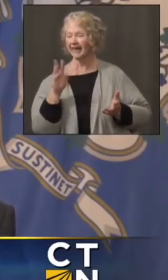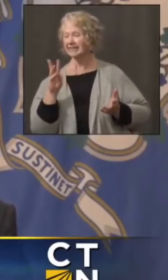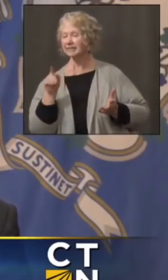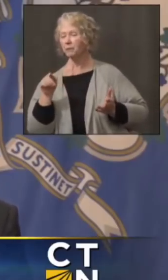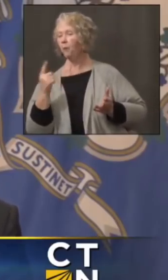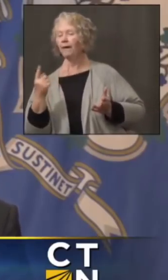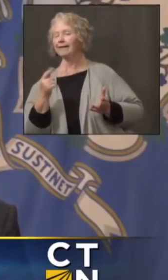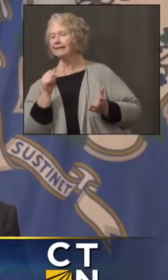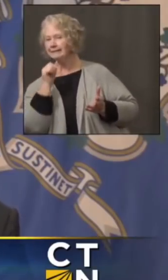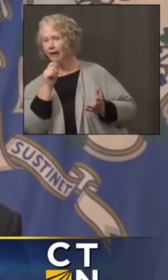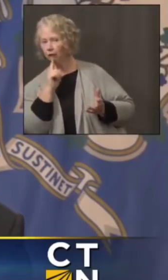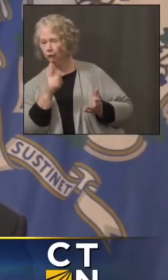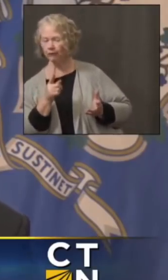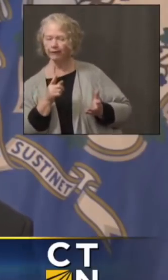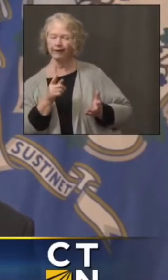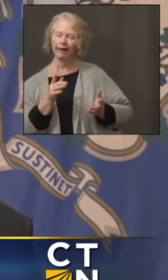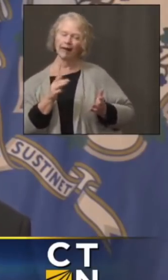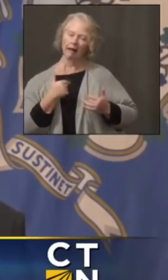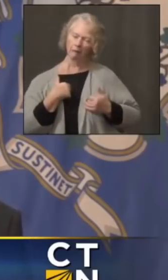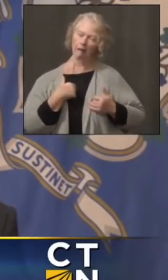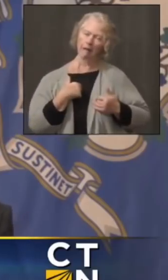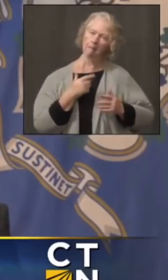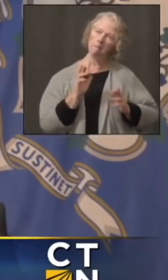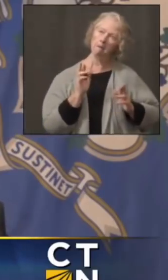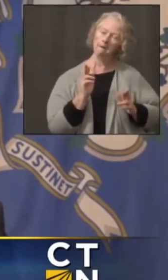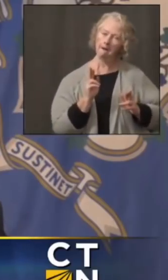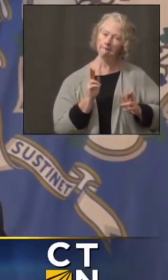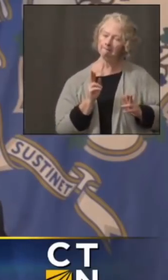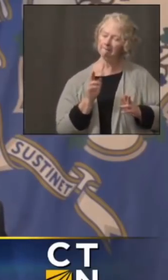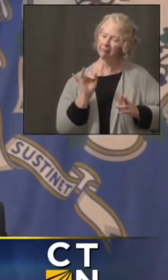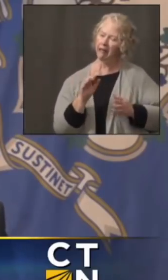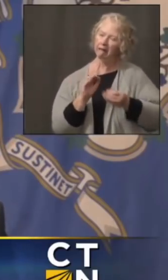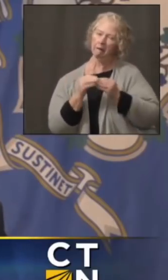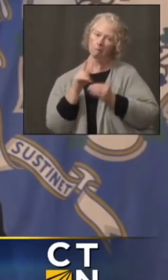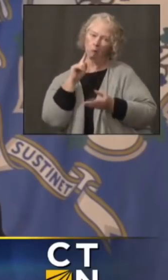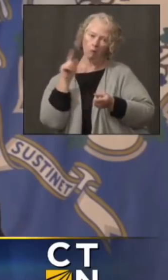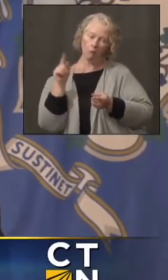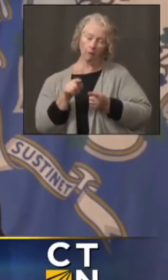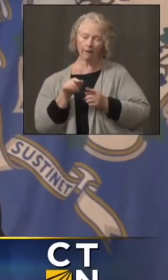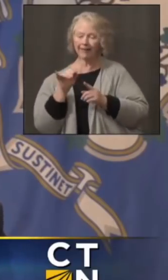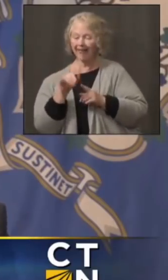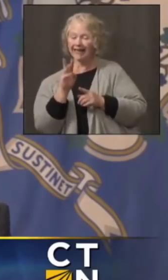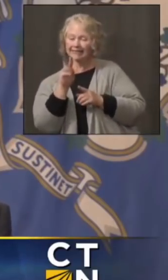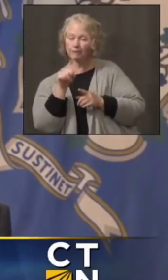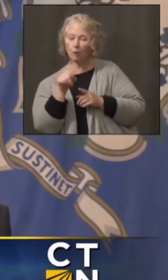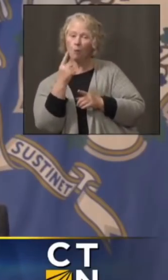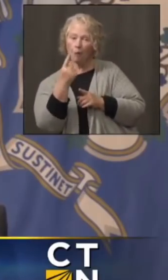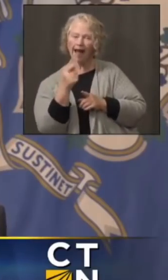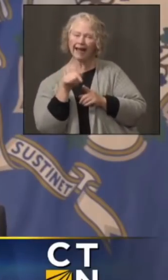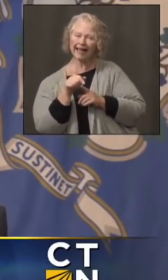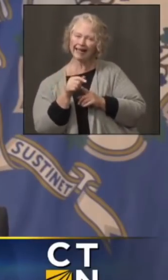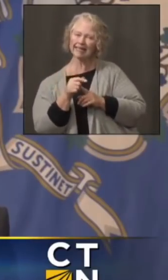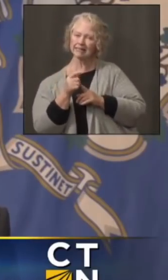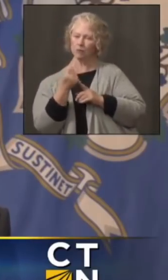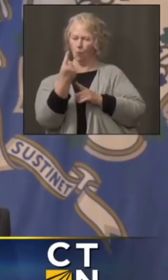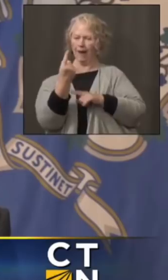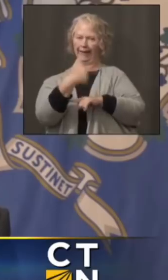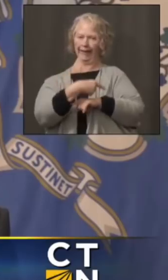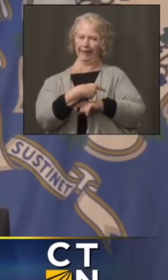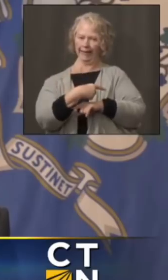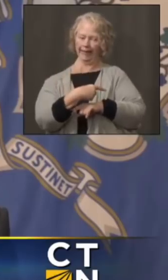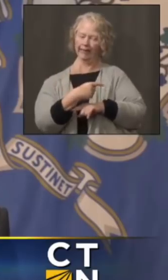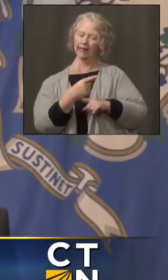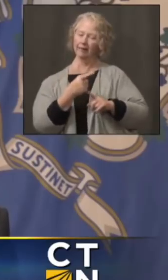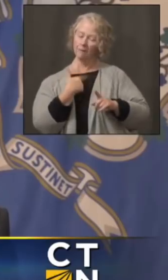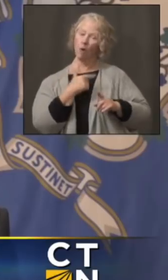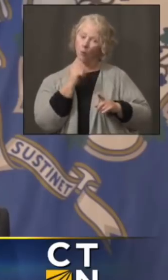and I'm not alarmist. We're going to come down from that number. It's a one-day number, but I think the trend line is clear. The trend line in our